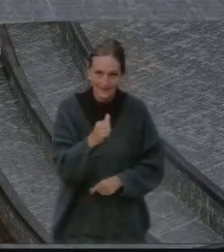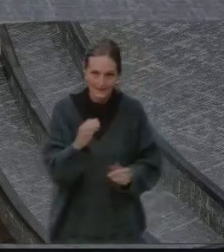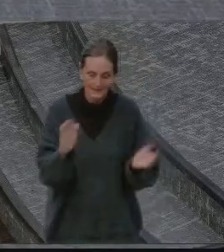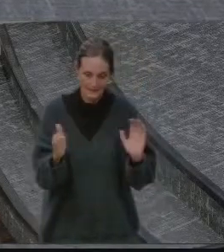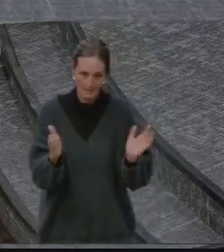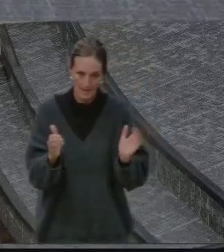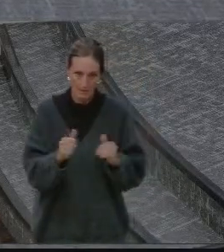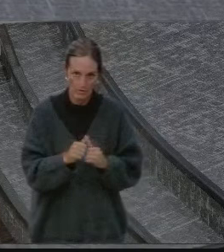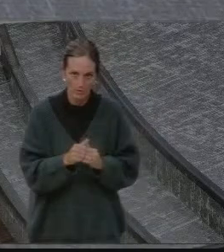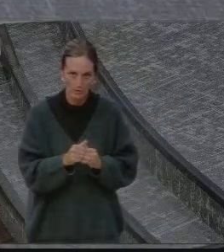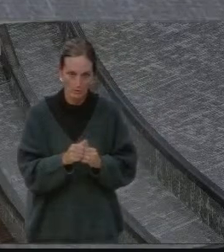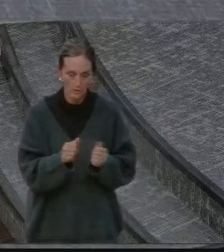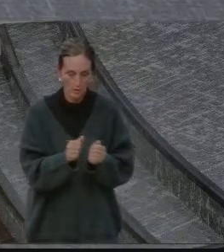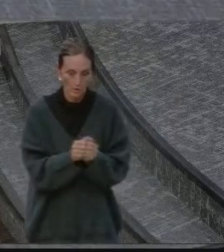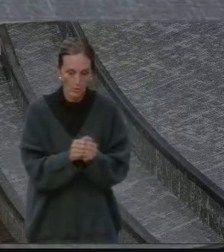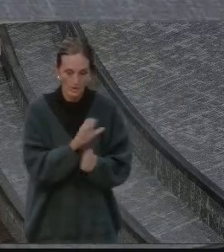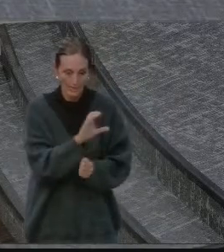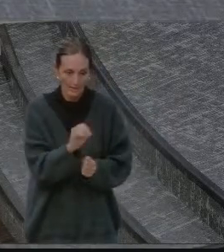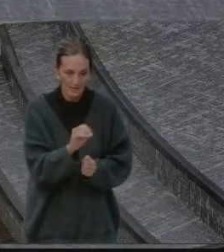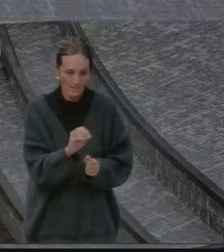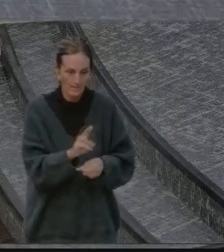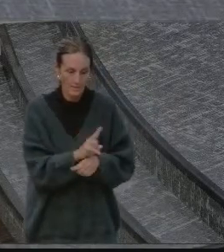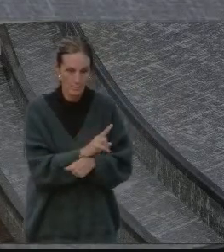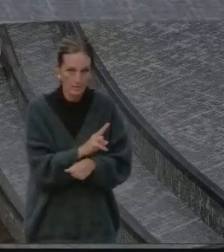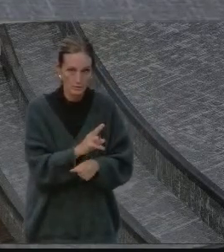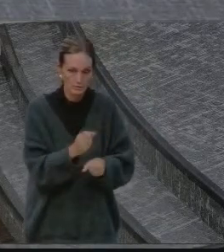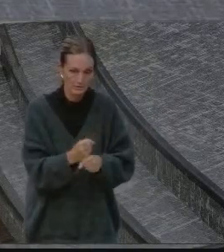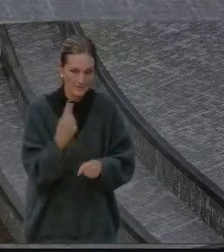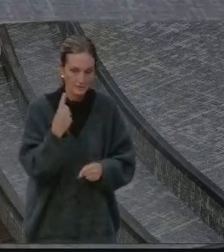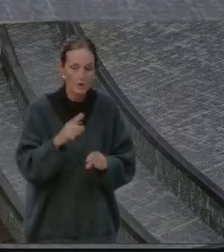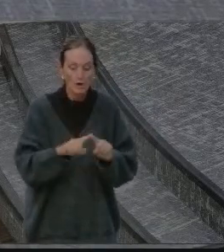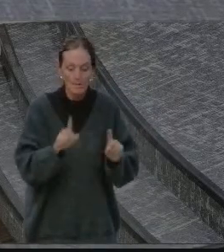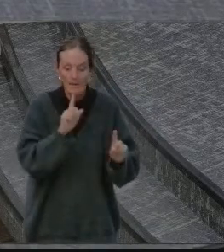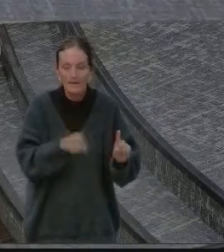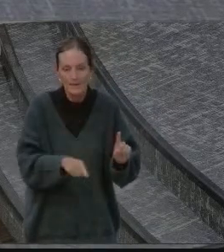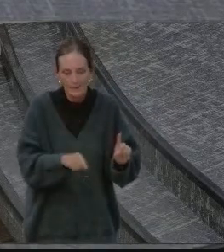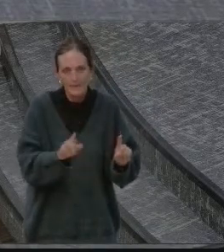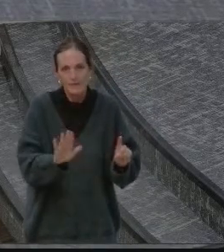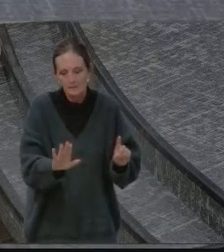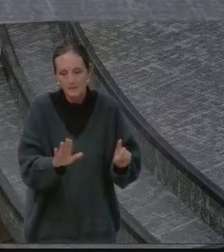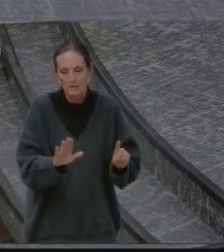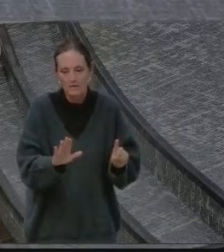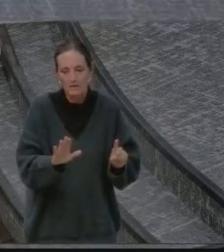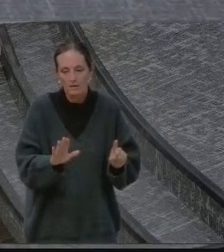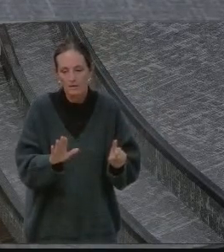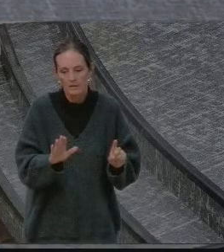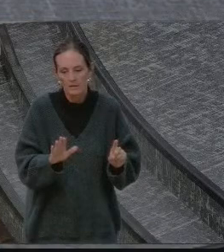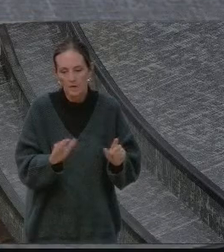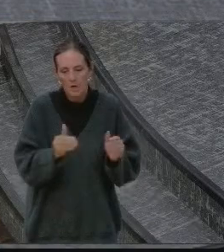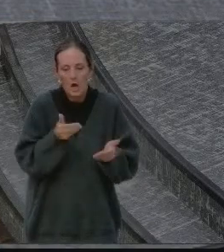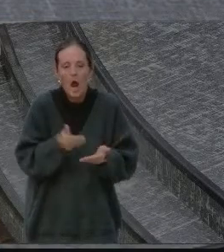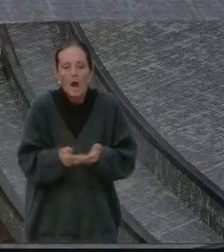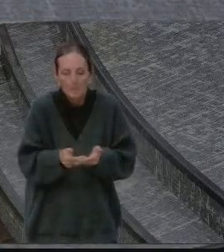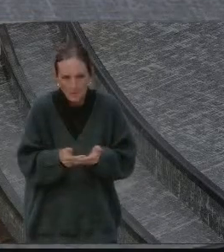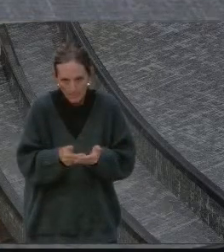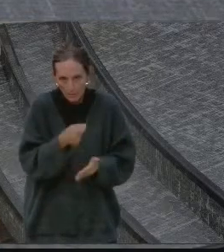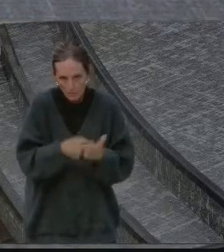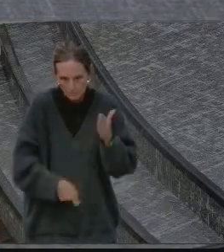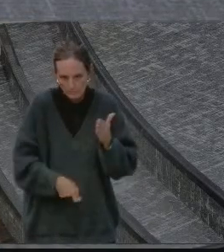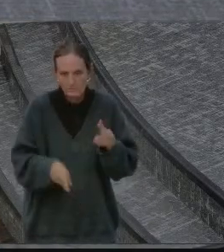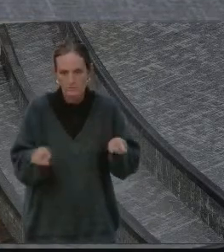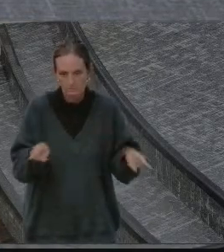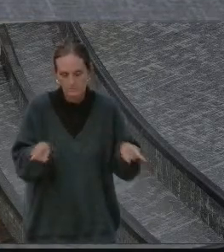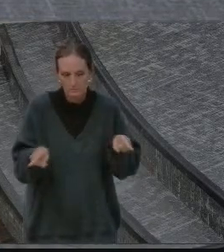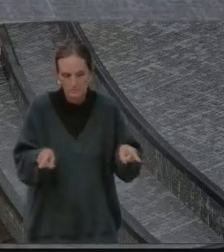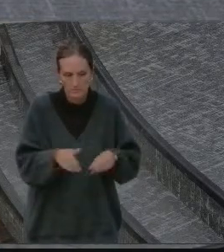with the company that we used last year, but it is comparable. So I'm not